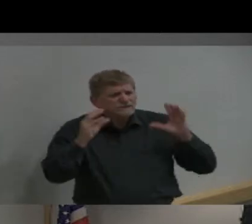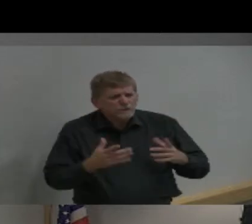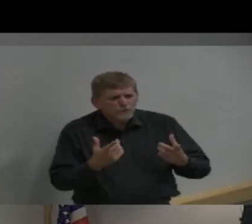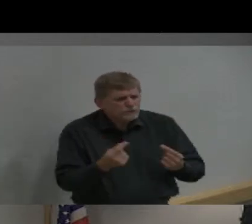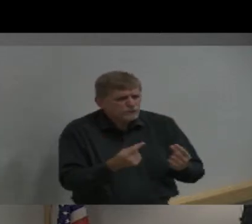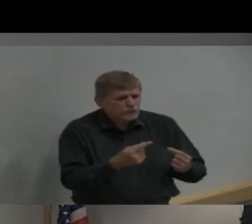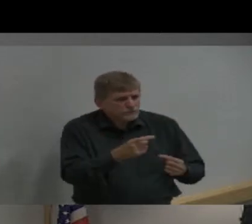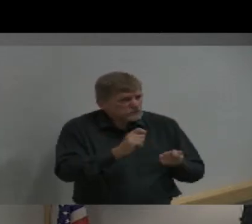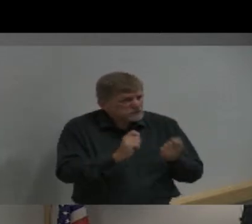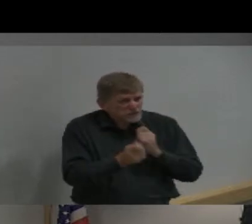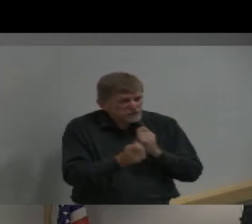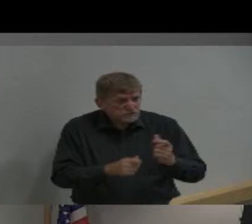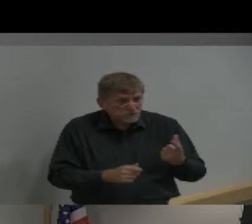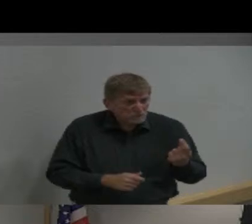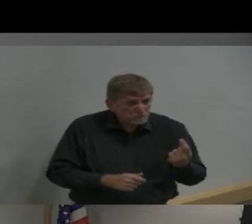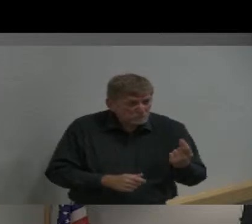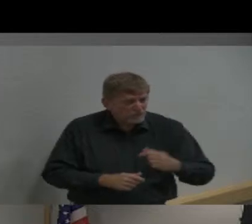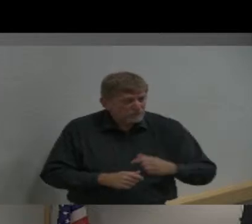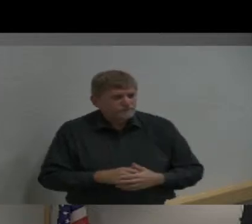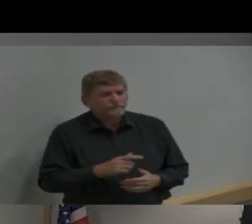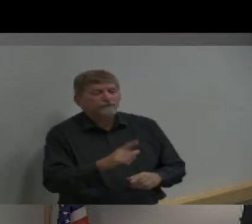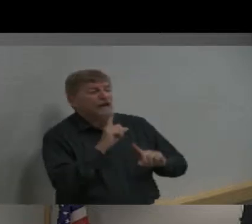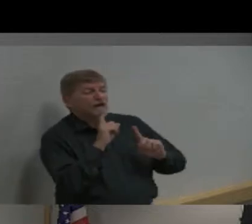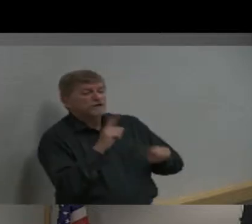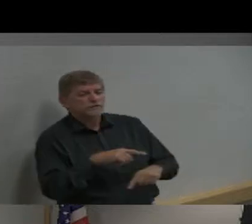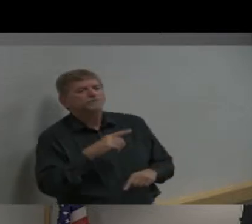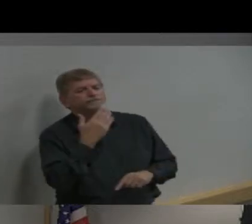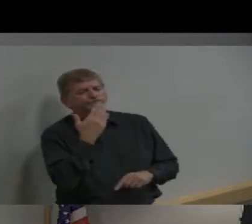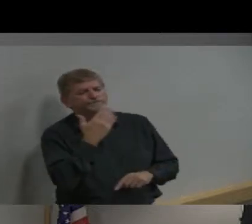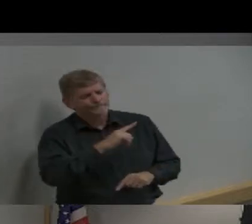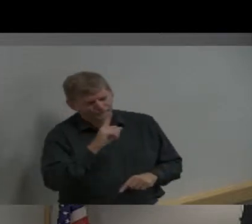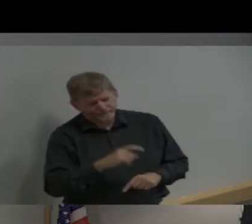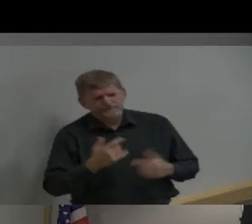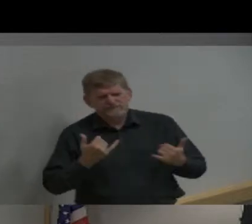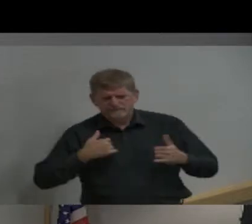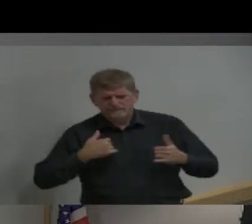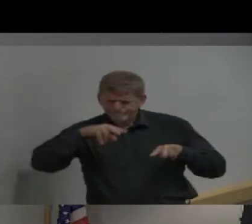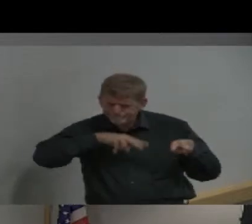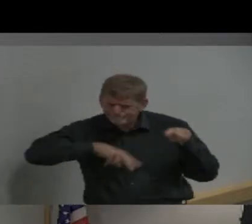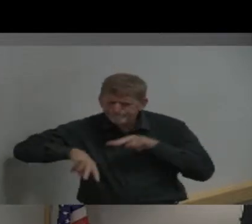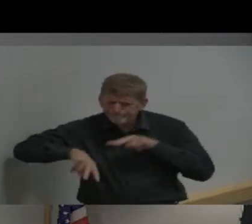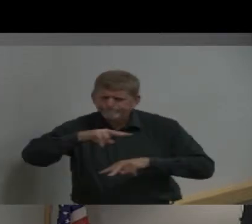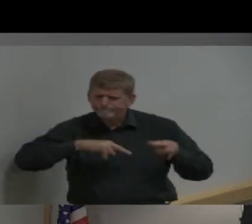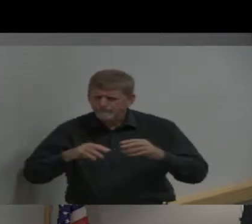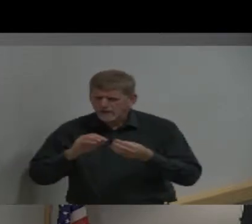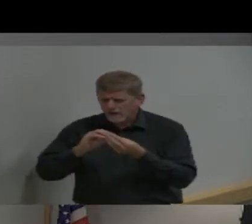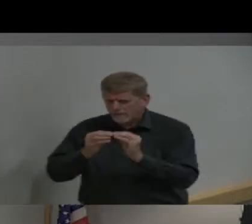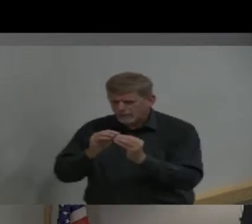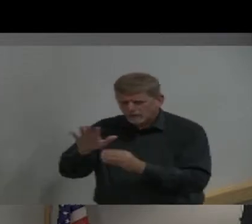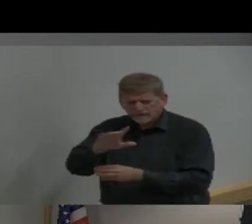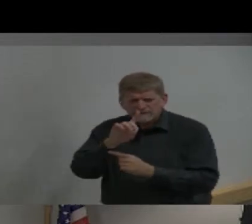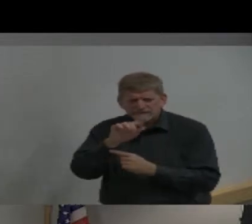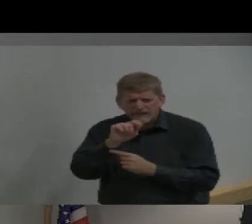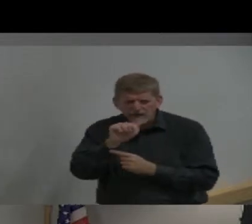That's an excellent question, and certainly we're watching our school data closely.